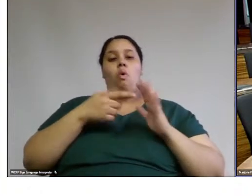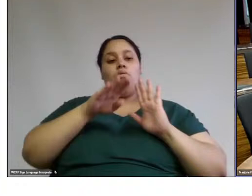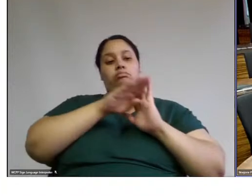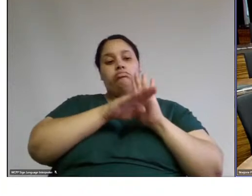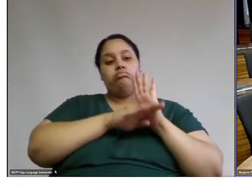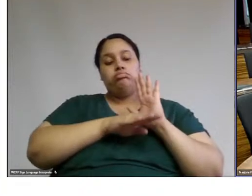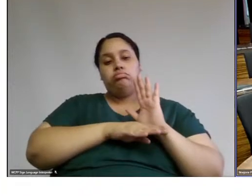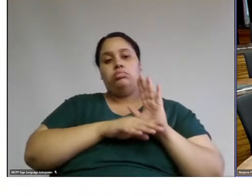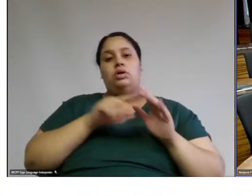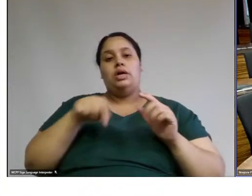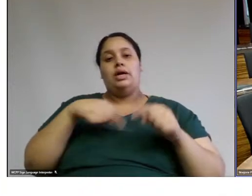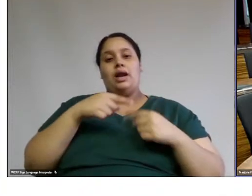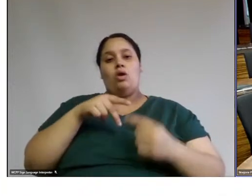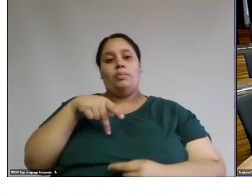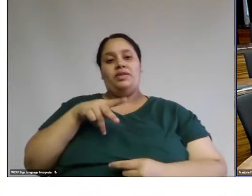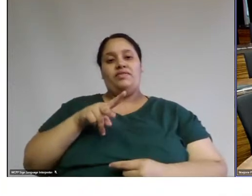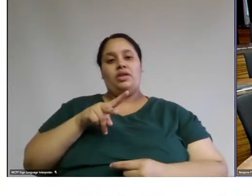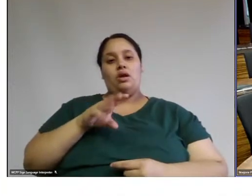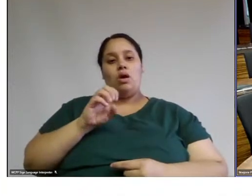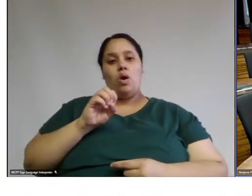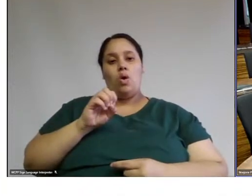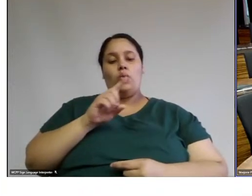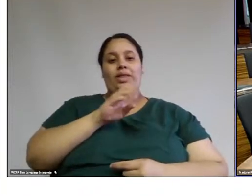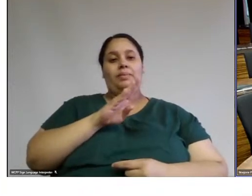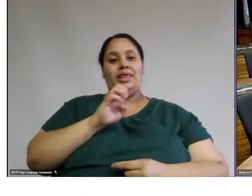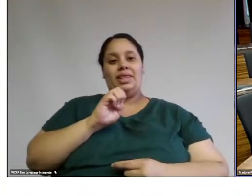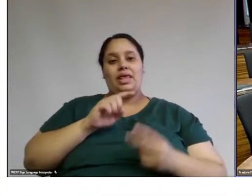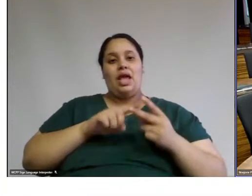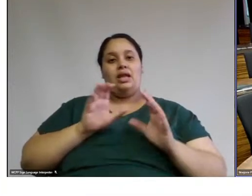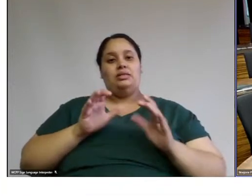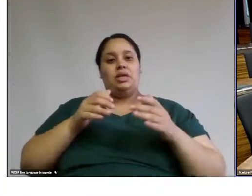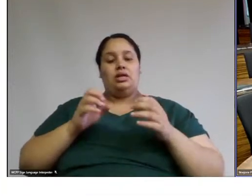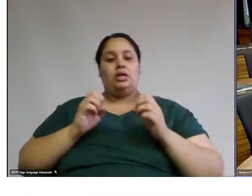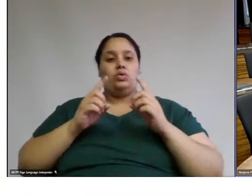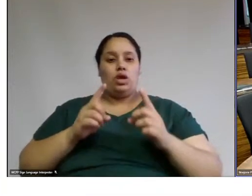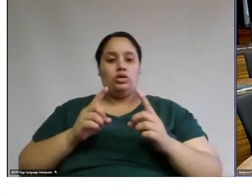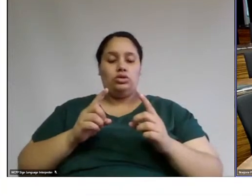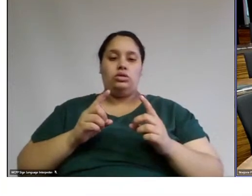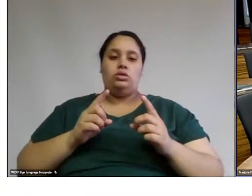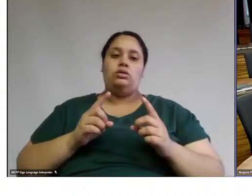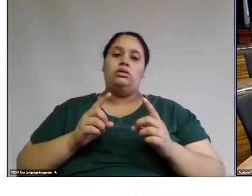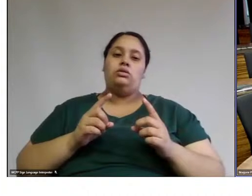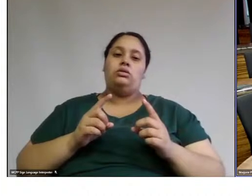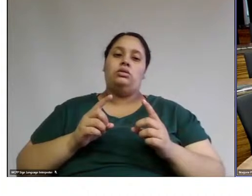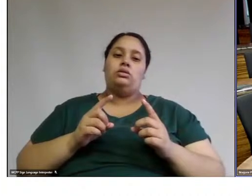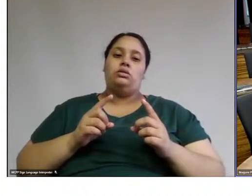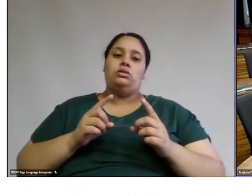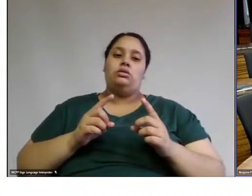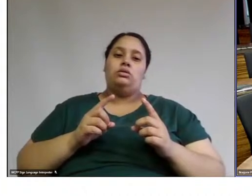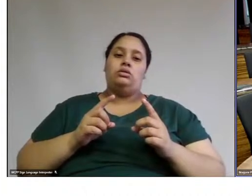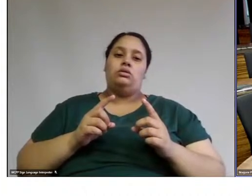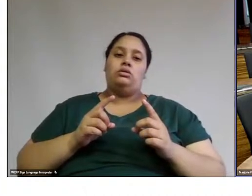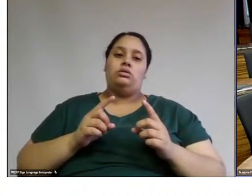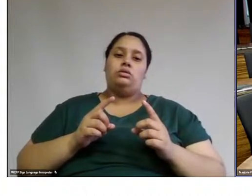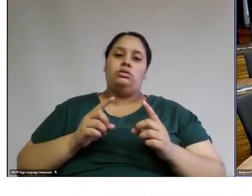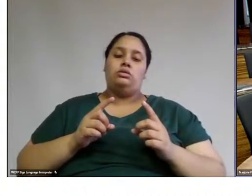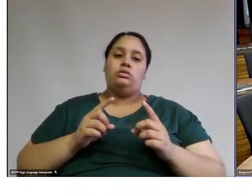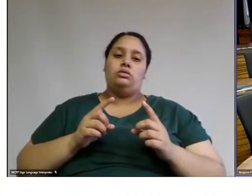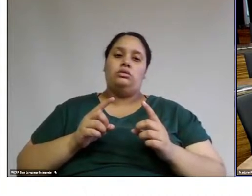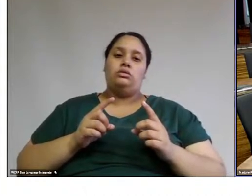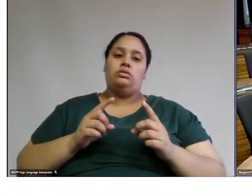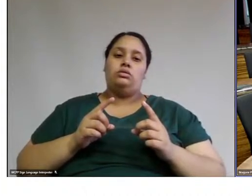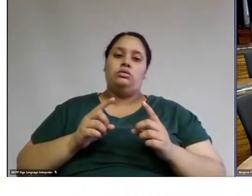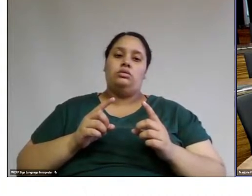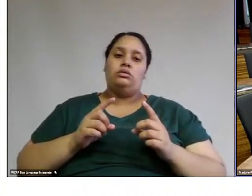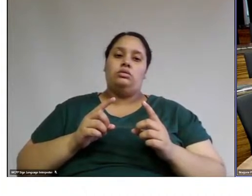something that DBE and the sector is having challenges with. There's certain allowances made, and then